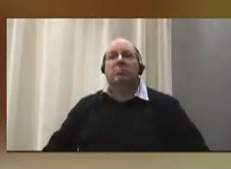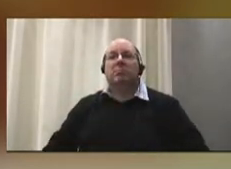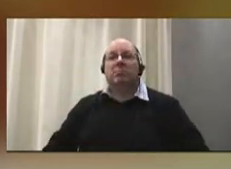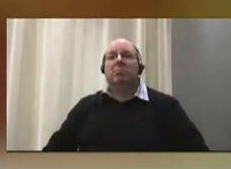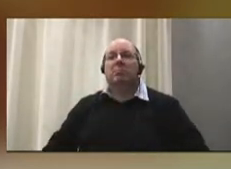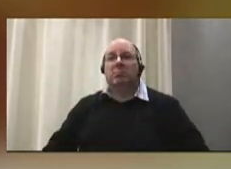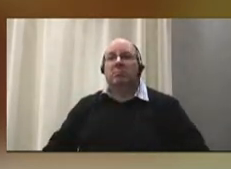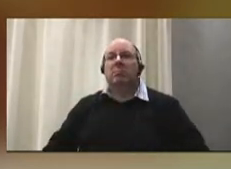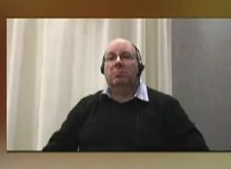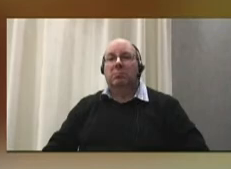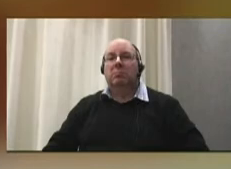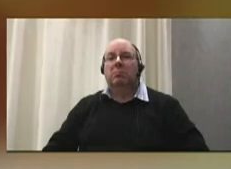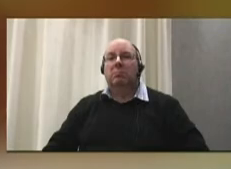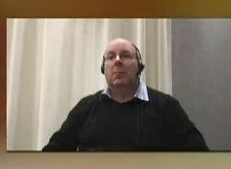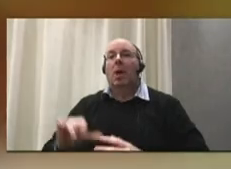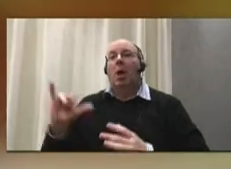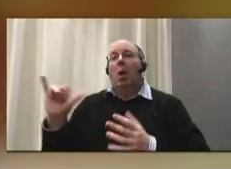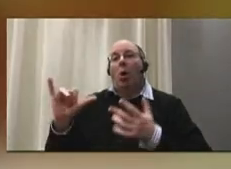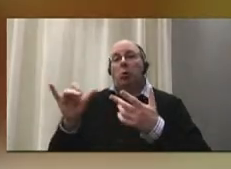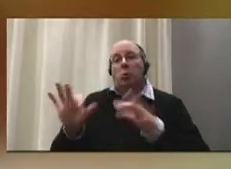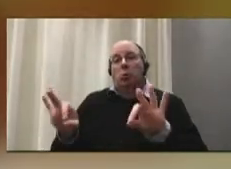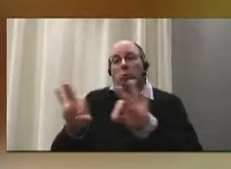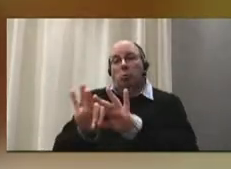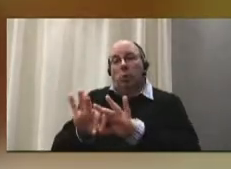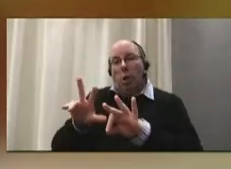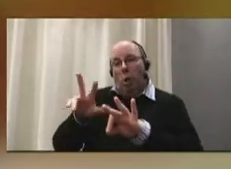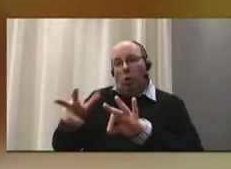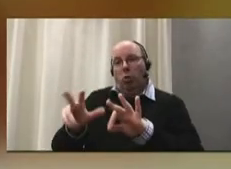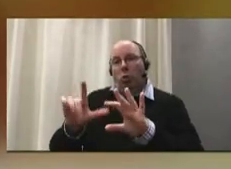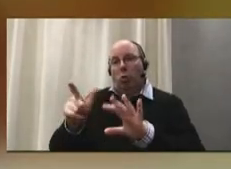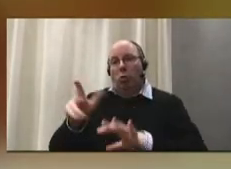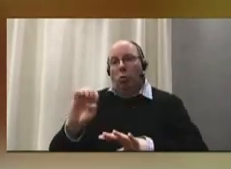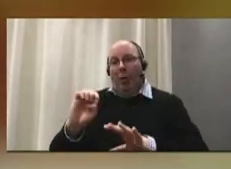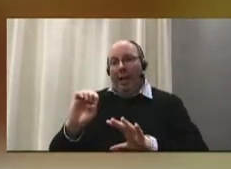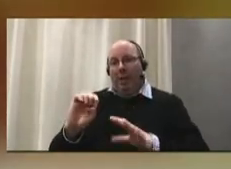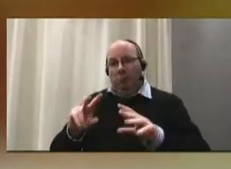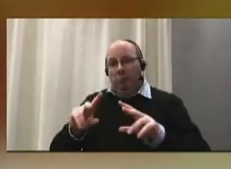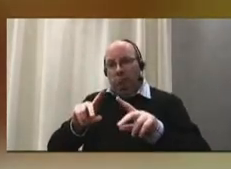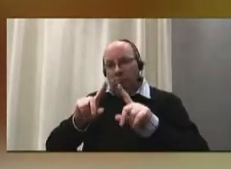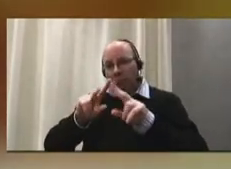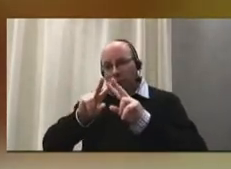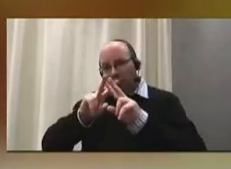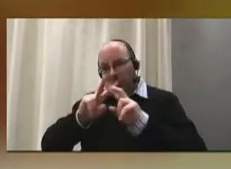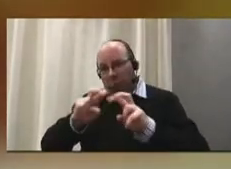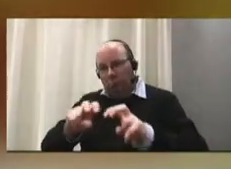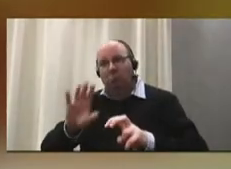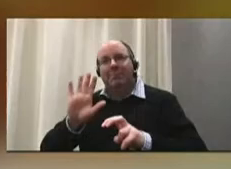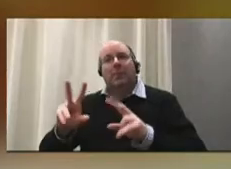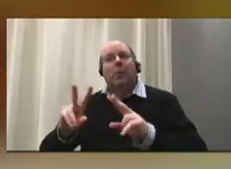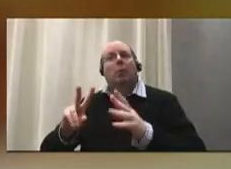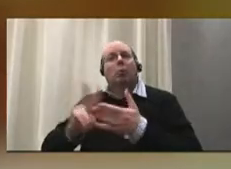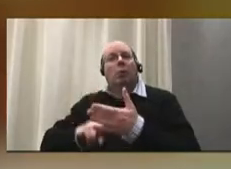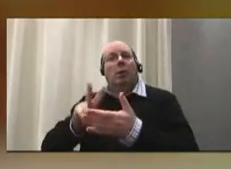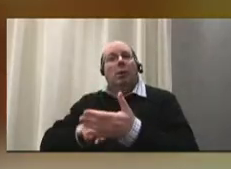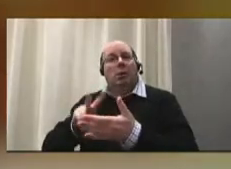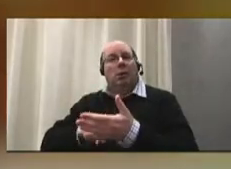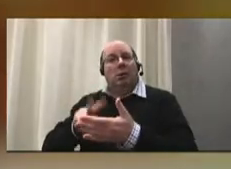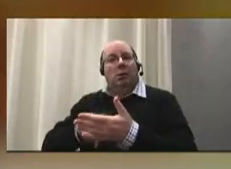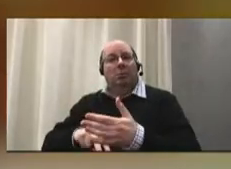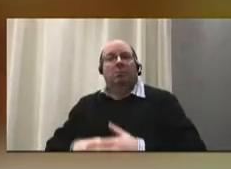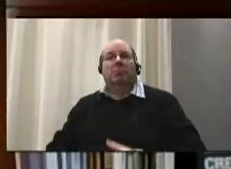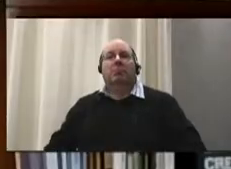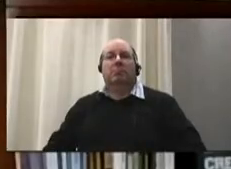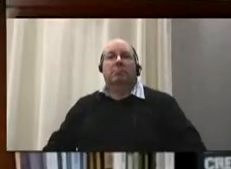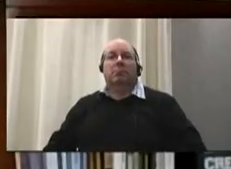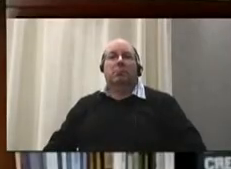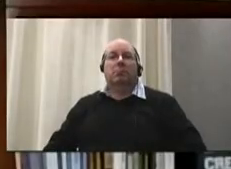grade reading. But by when will MCPS have a plan that we can read and understand?